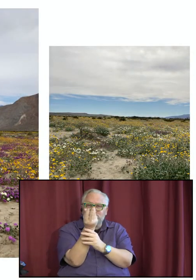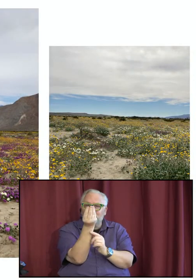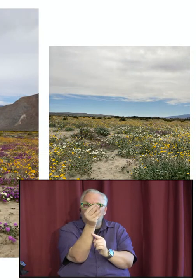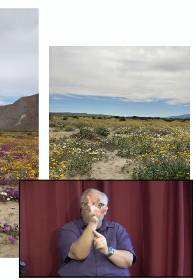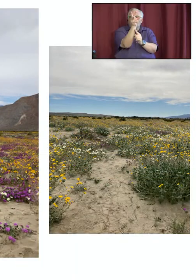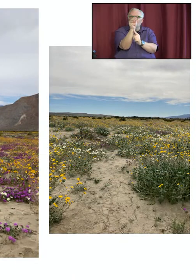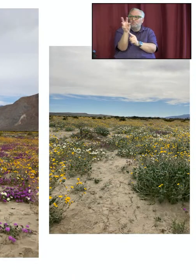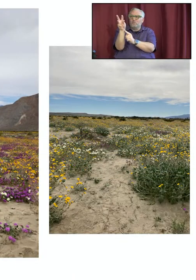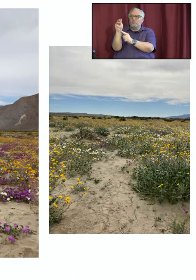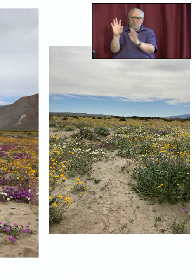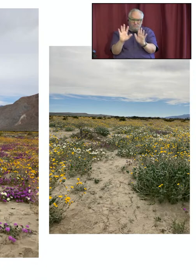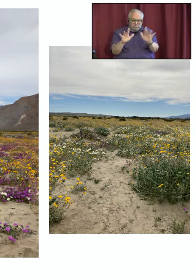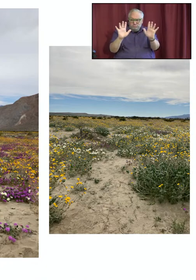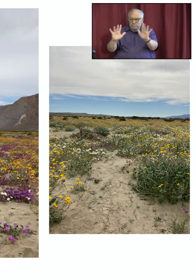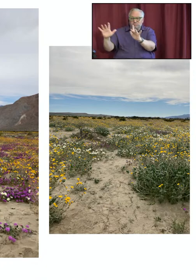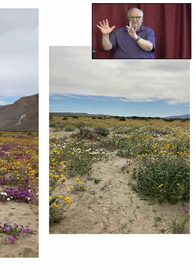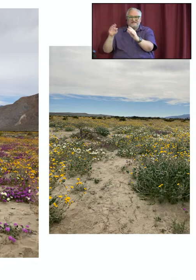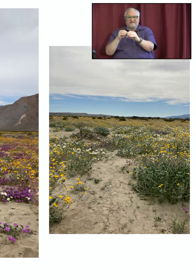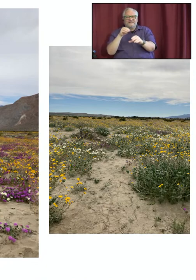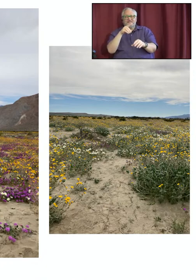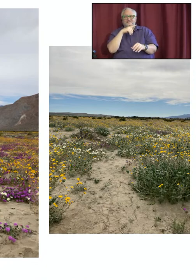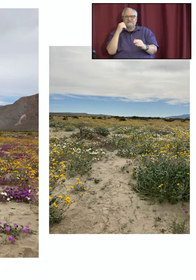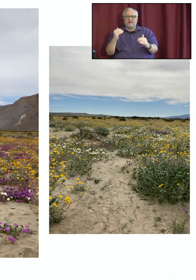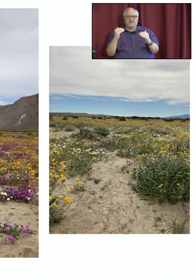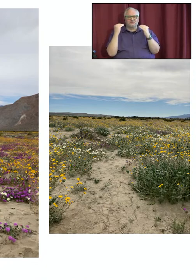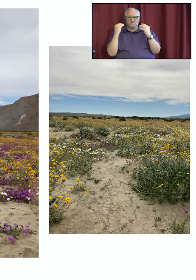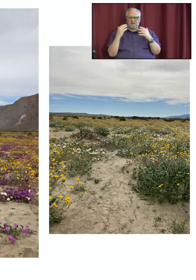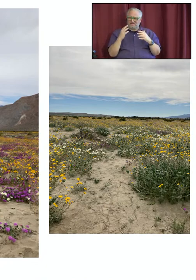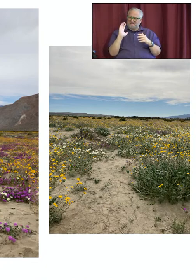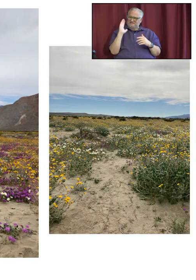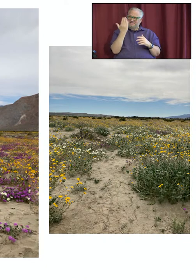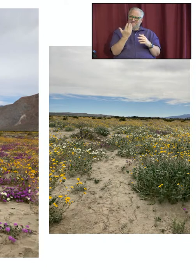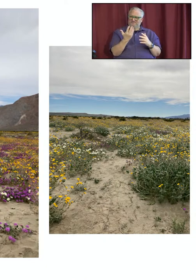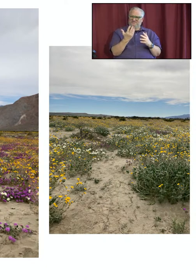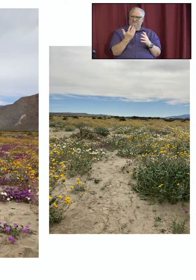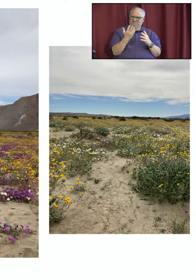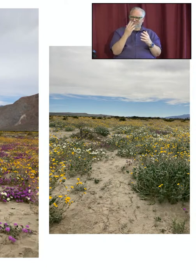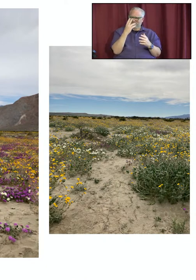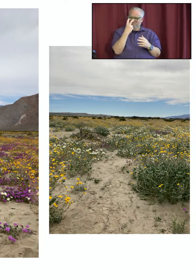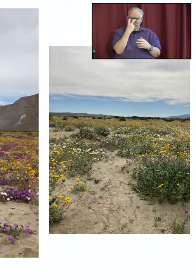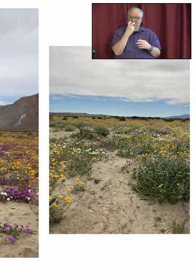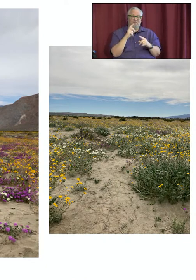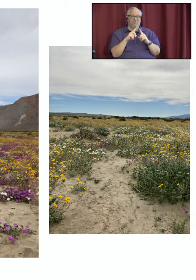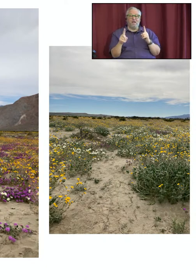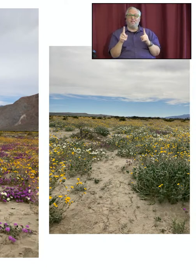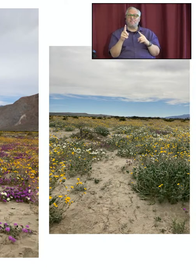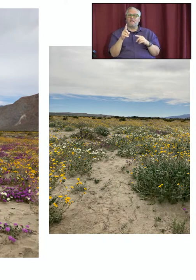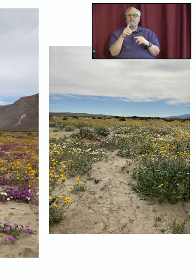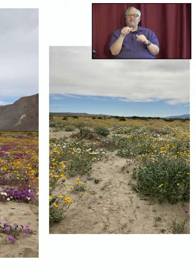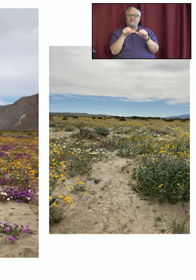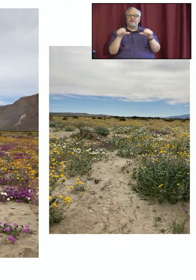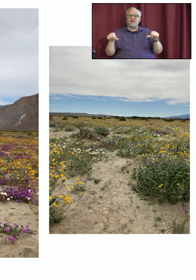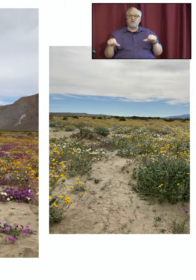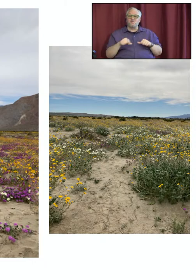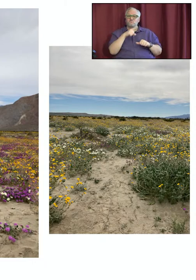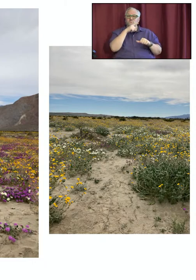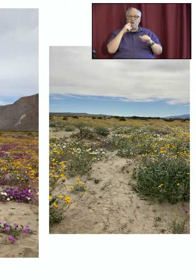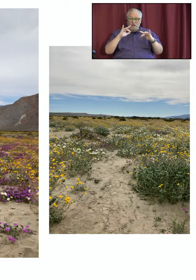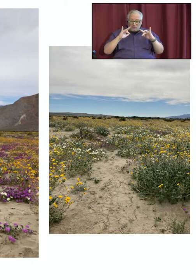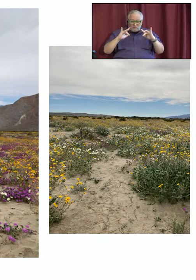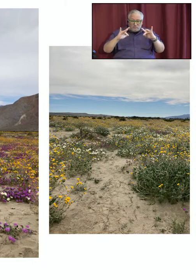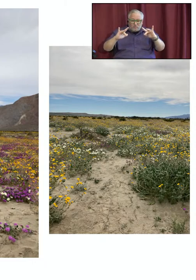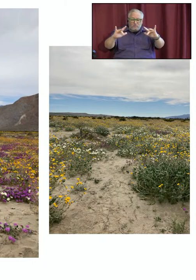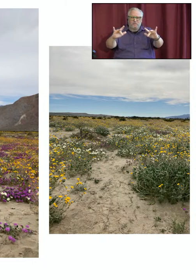Wildflowers blooming in the desert, so improbable, flowers in a barren land. Evidence